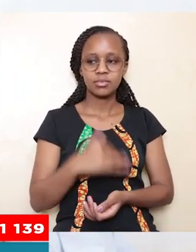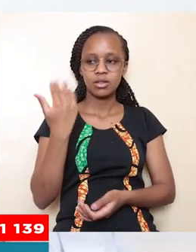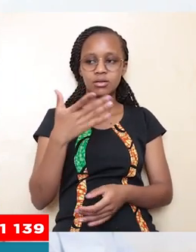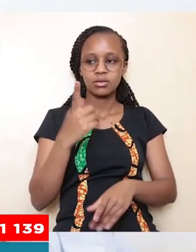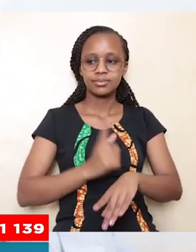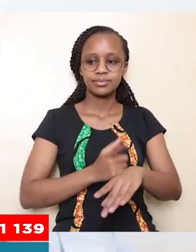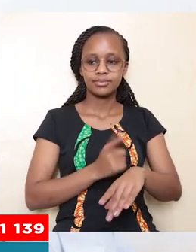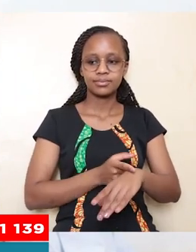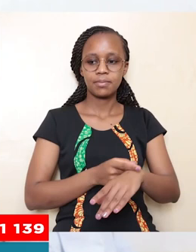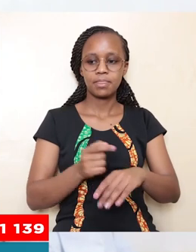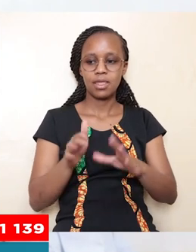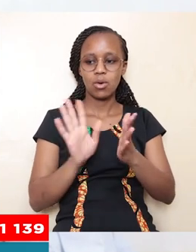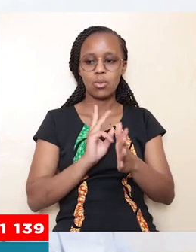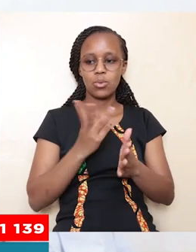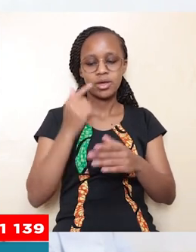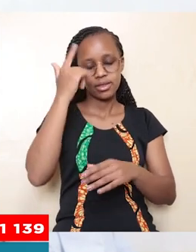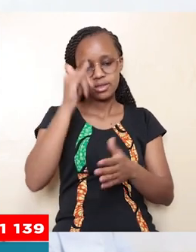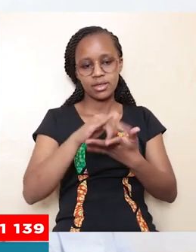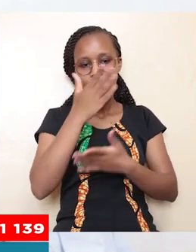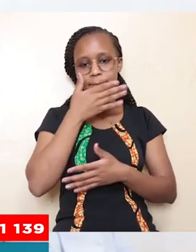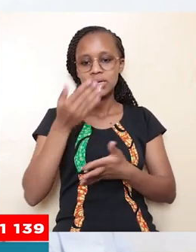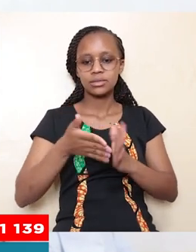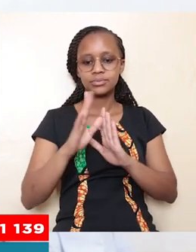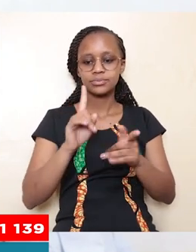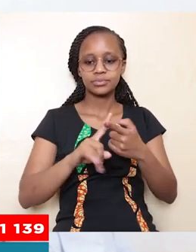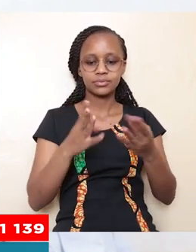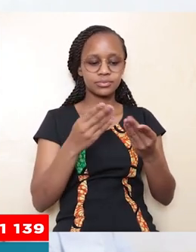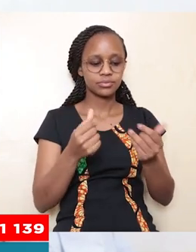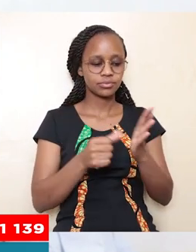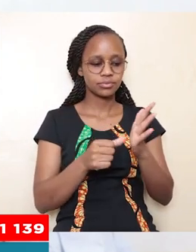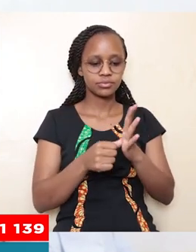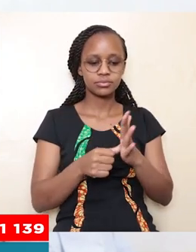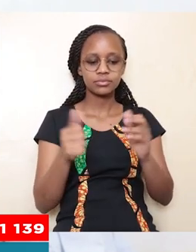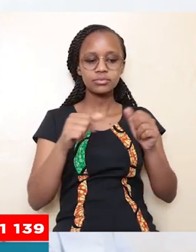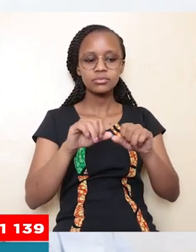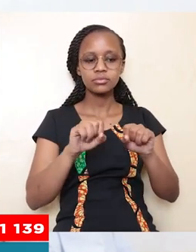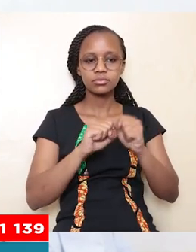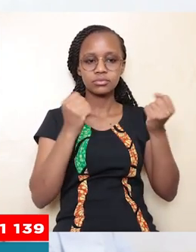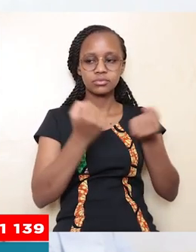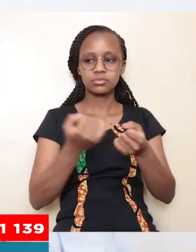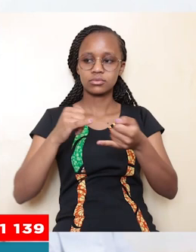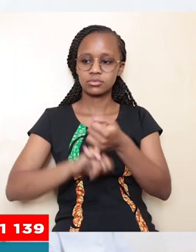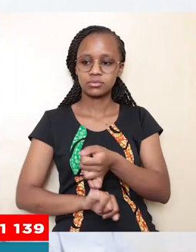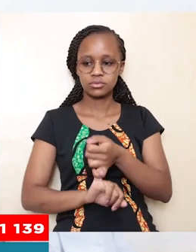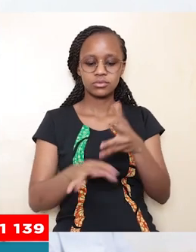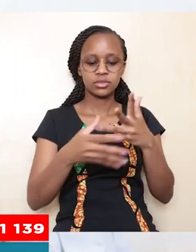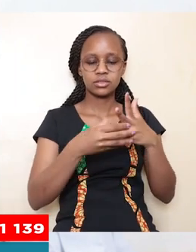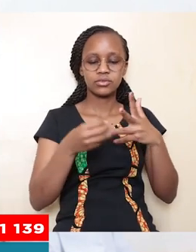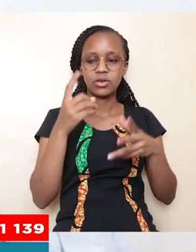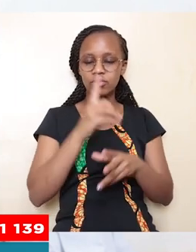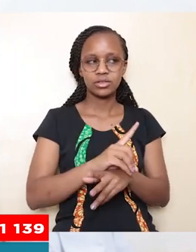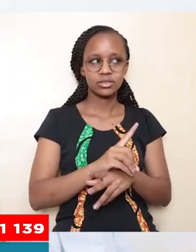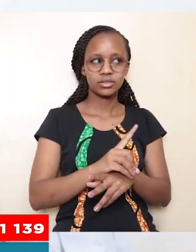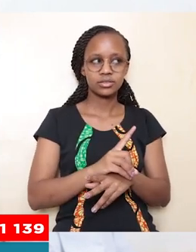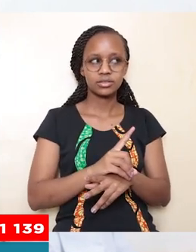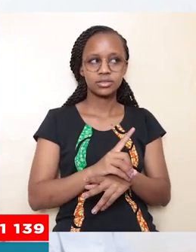Oftentimes, we think that the best way to resolve the problems associated with marriage is divorce. In